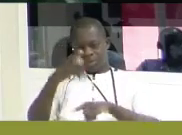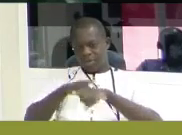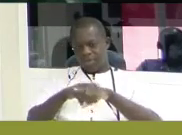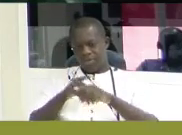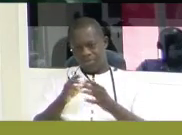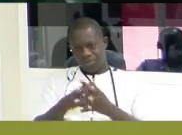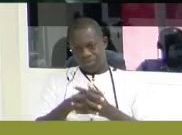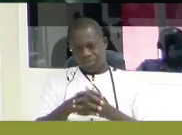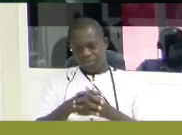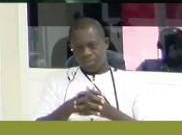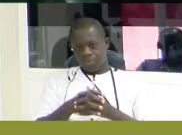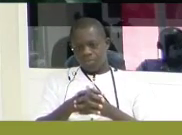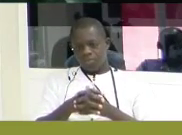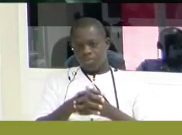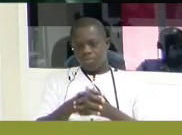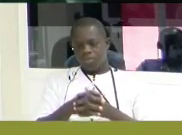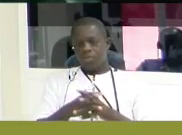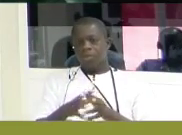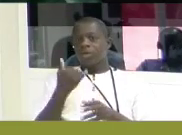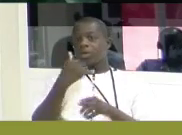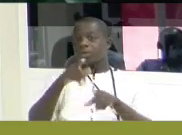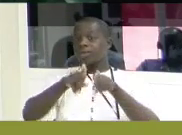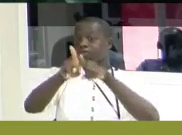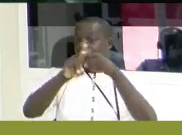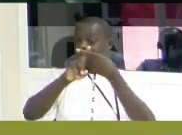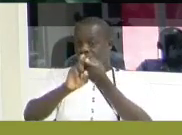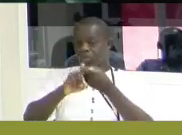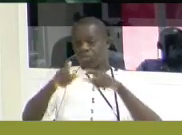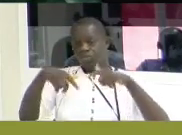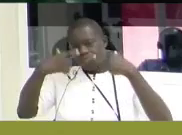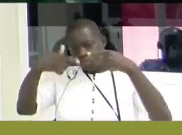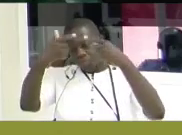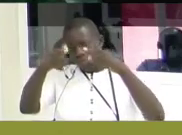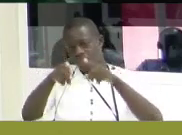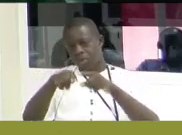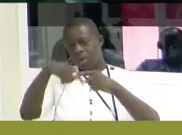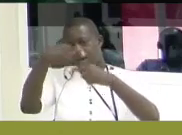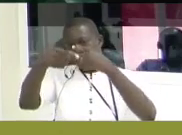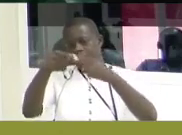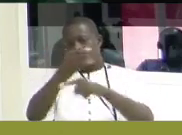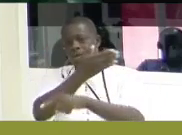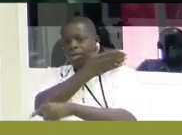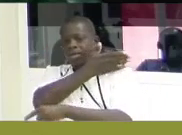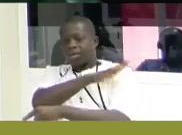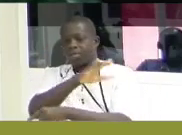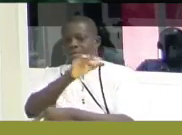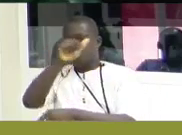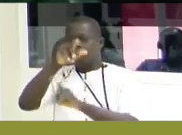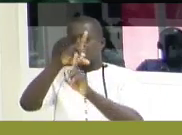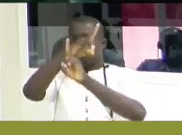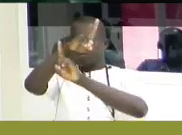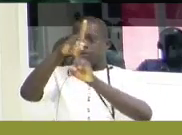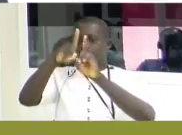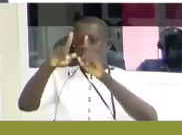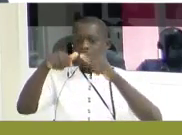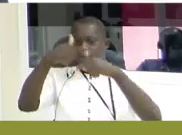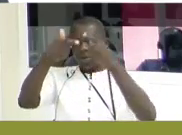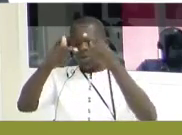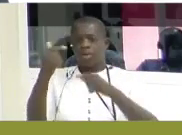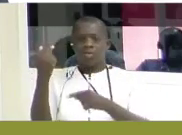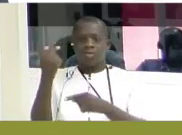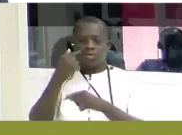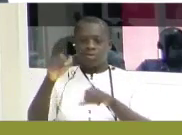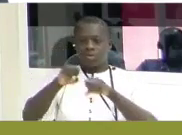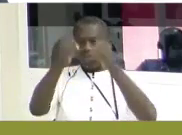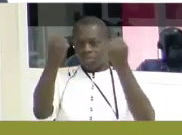And did that relationship continue even after you had left your position at the Daily Observer? Yes, it